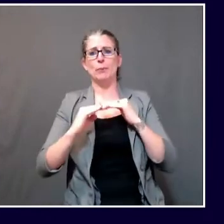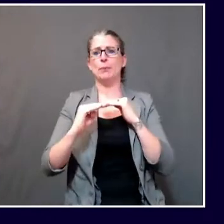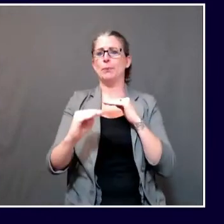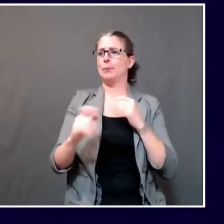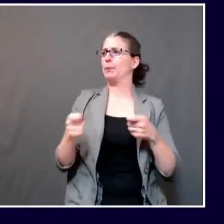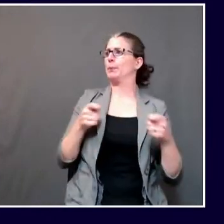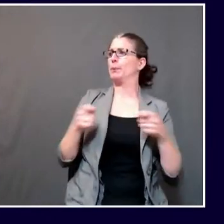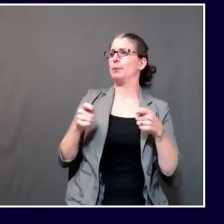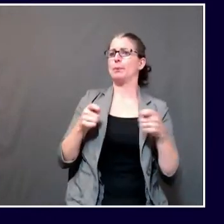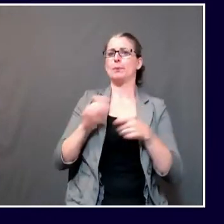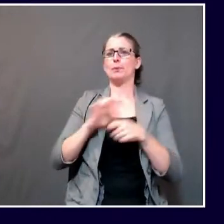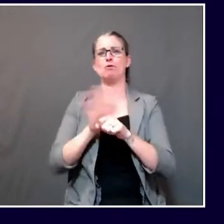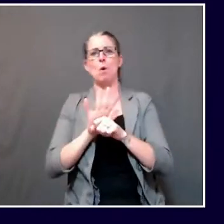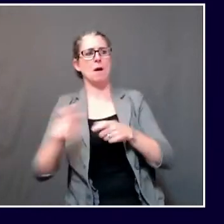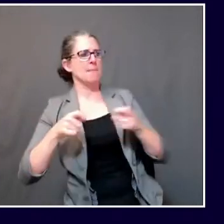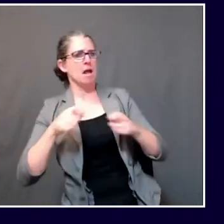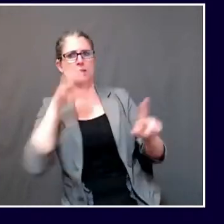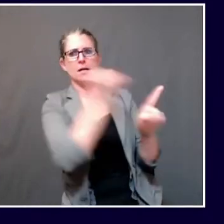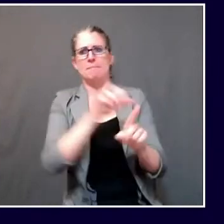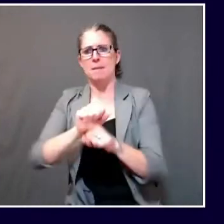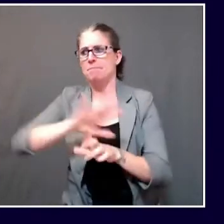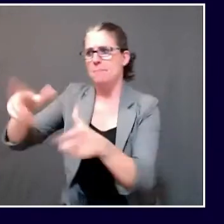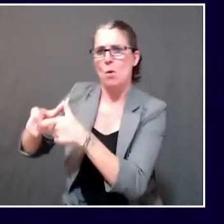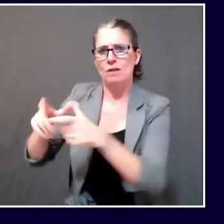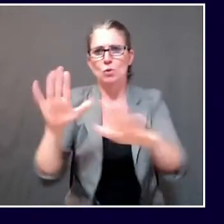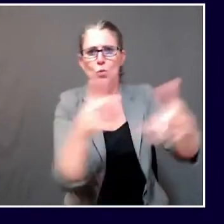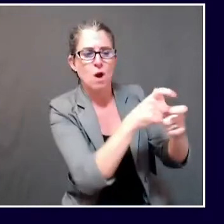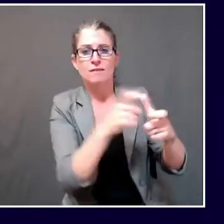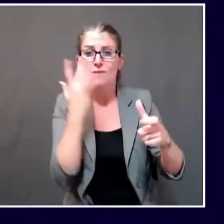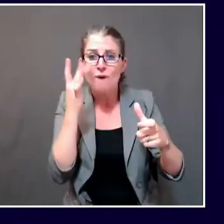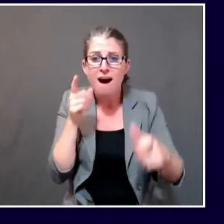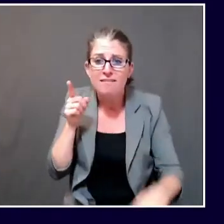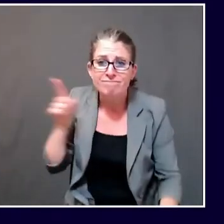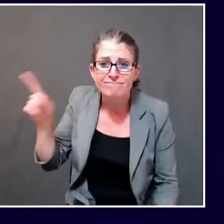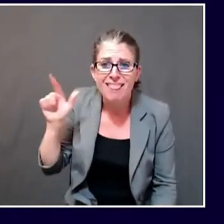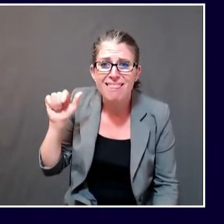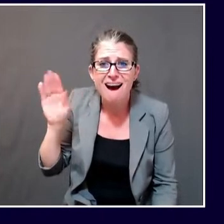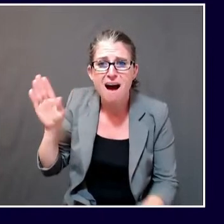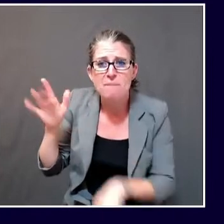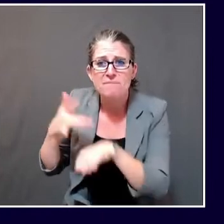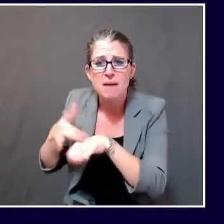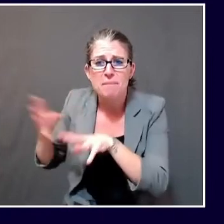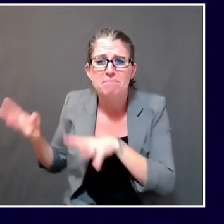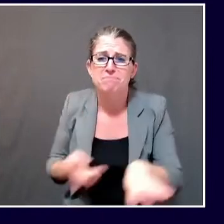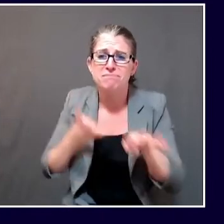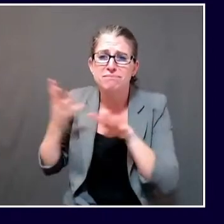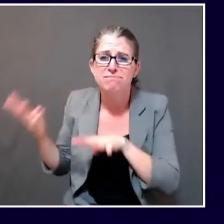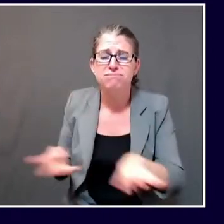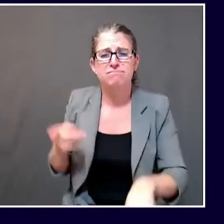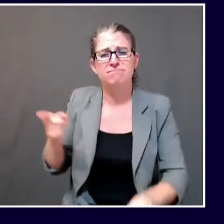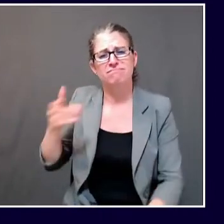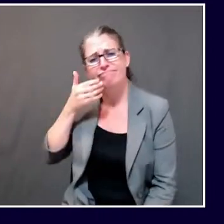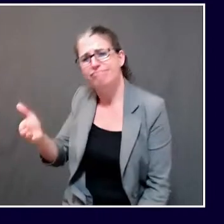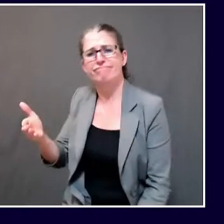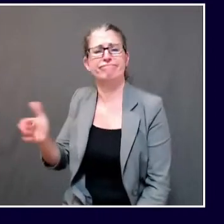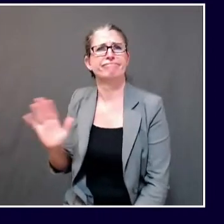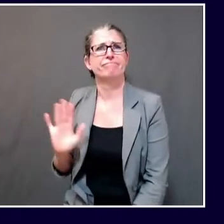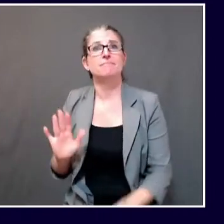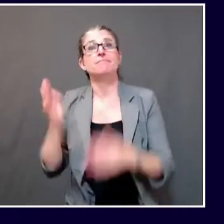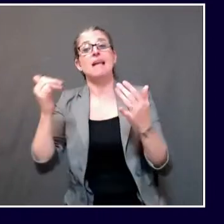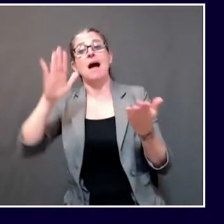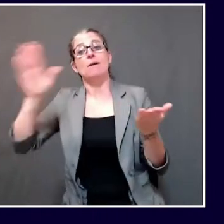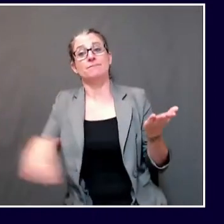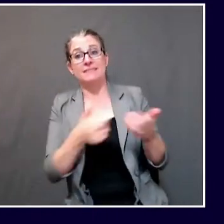them, and honor them. With that, Mr. Secretary, I'd like to turn things over to you. Thank you, Dr. Shaw. We've had a